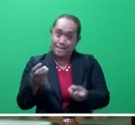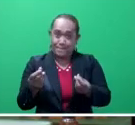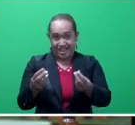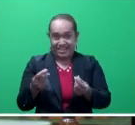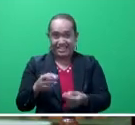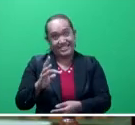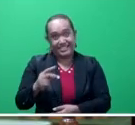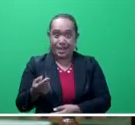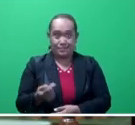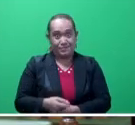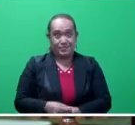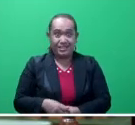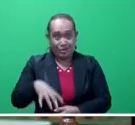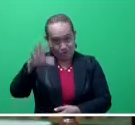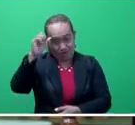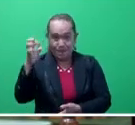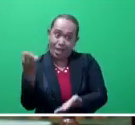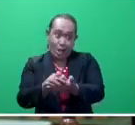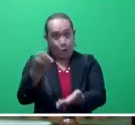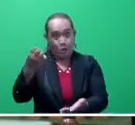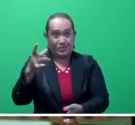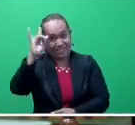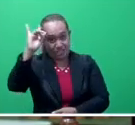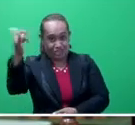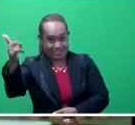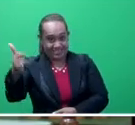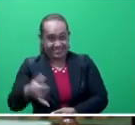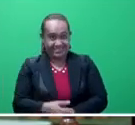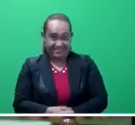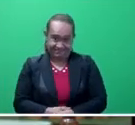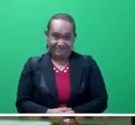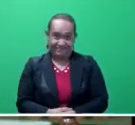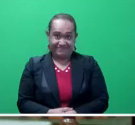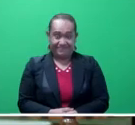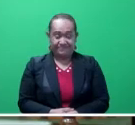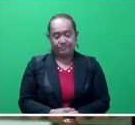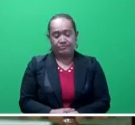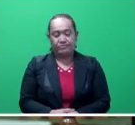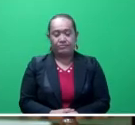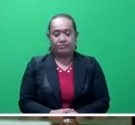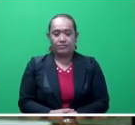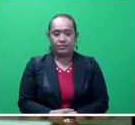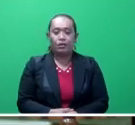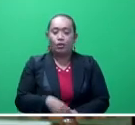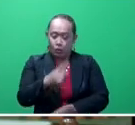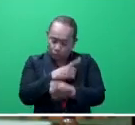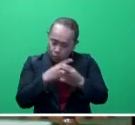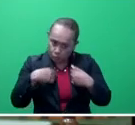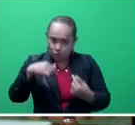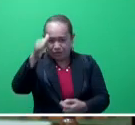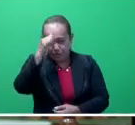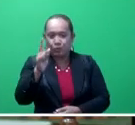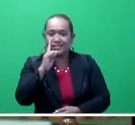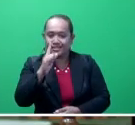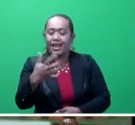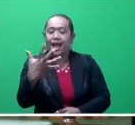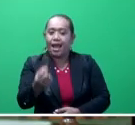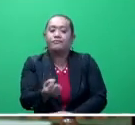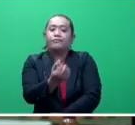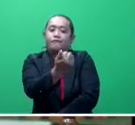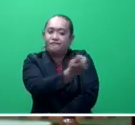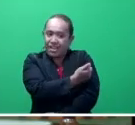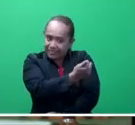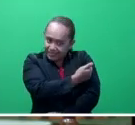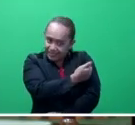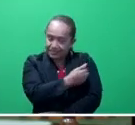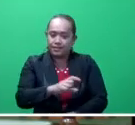some unqualified pseudo-economists have suggested. Although we can see a plausible vaccine-managed end to this crisis, we have